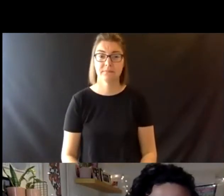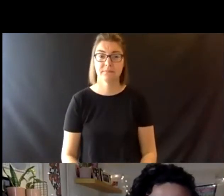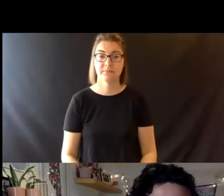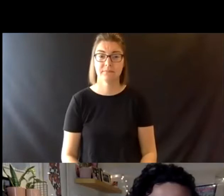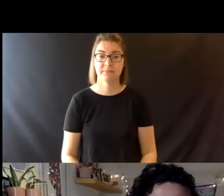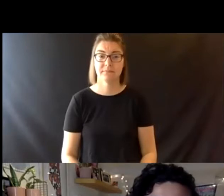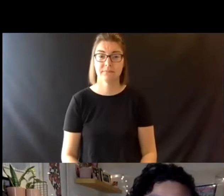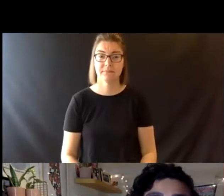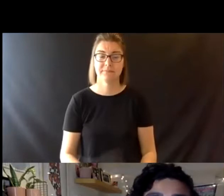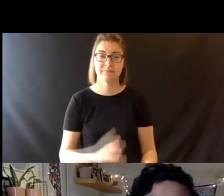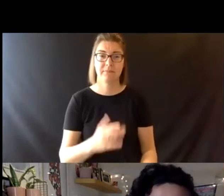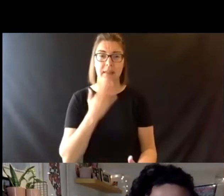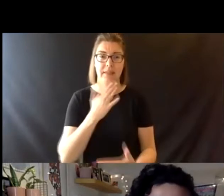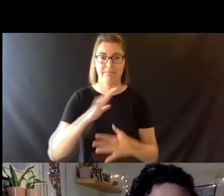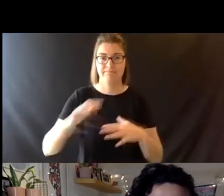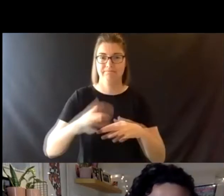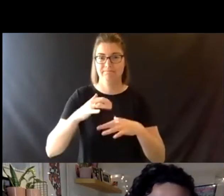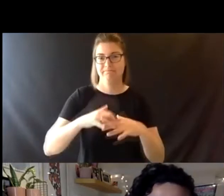Ishnish, thank you.